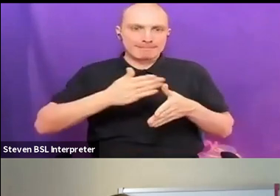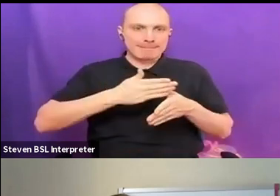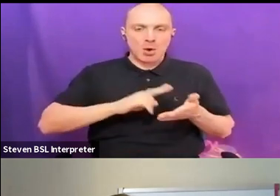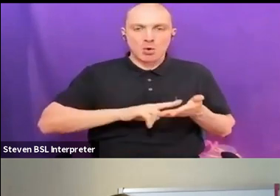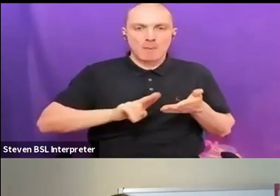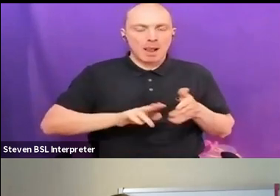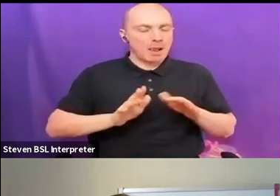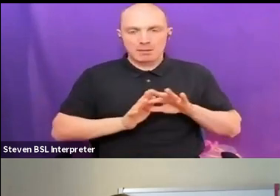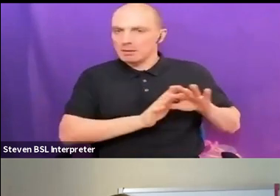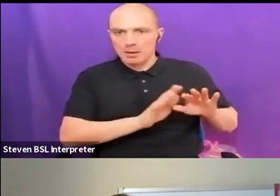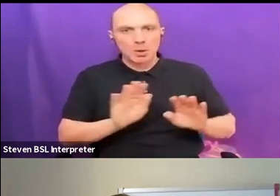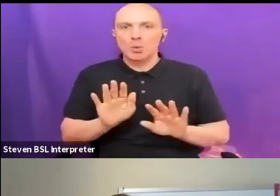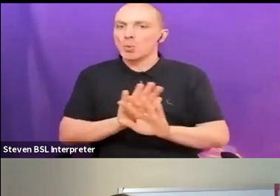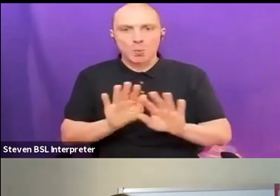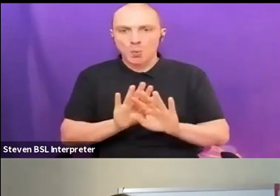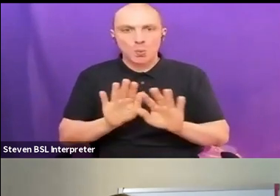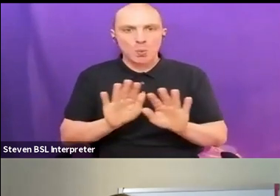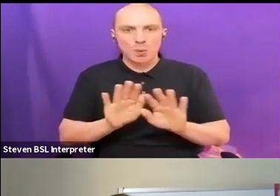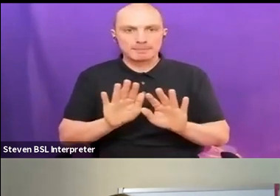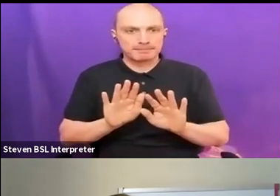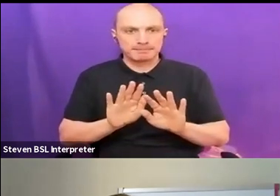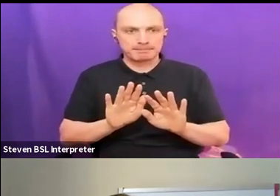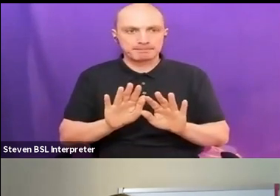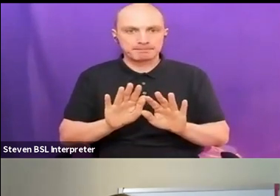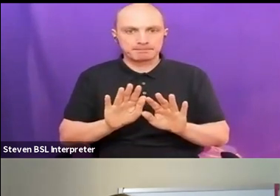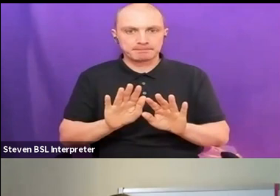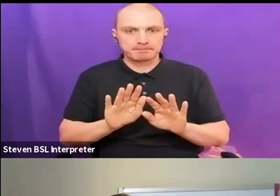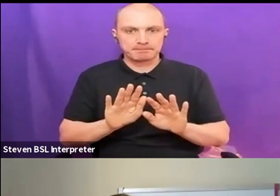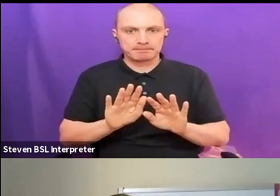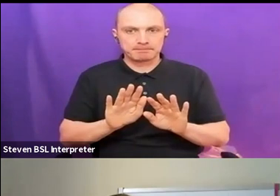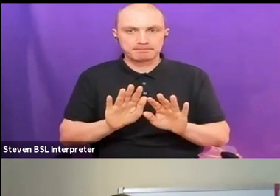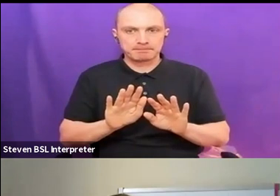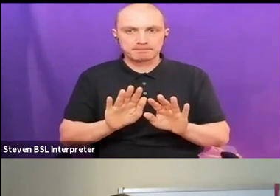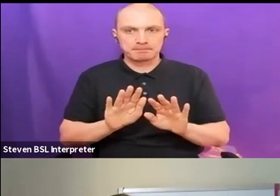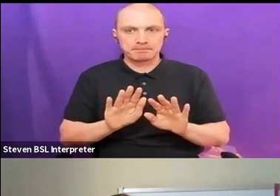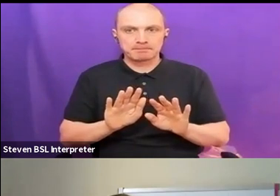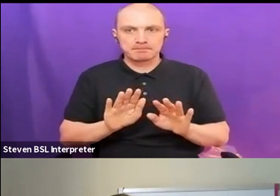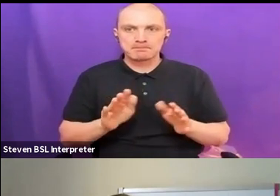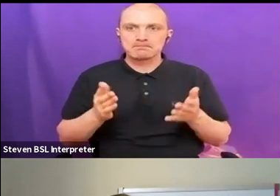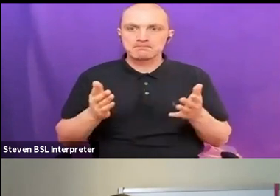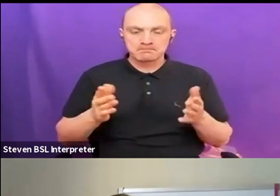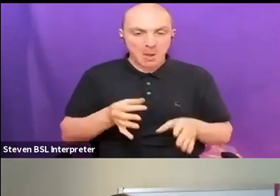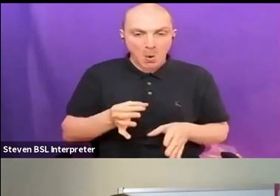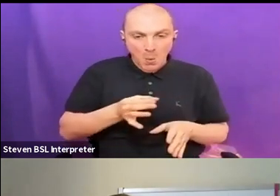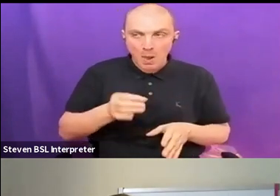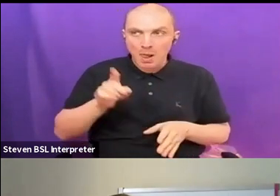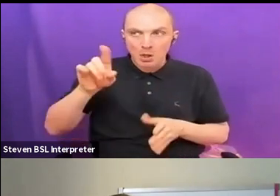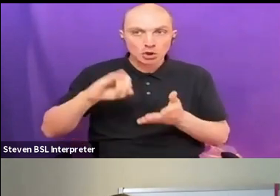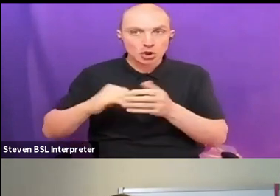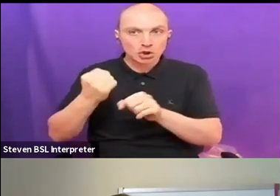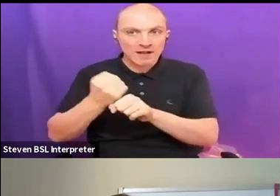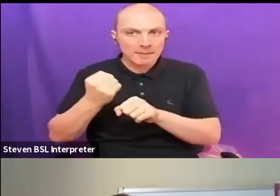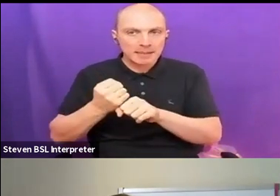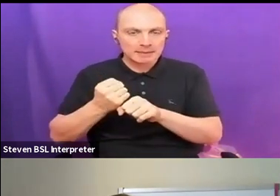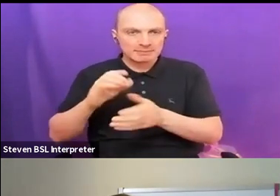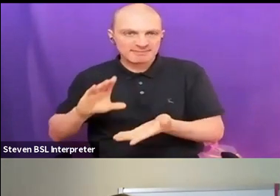because that's not something at this stage which probably local and Scottish government can afford. And I think we just have